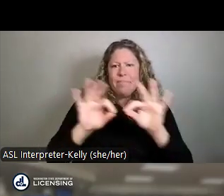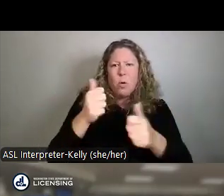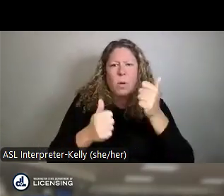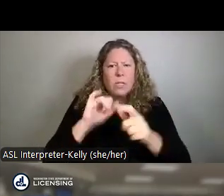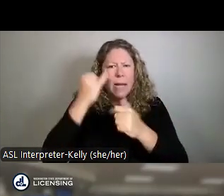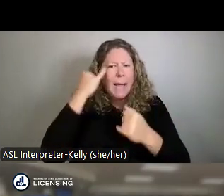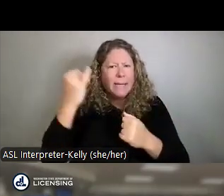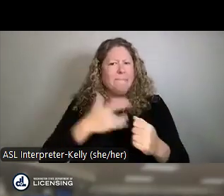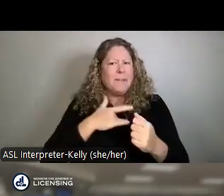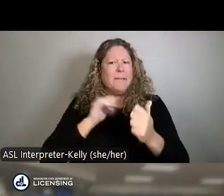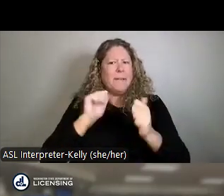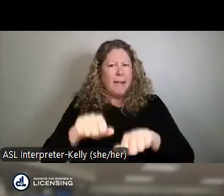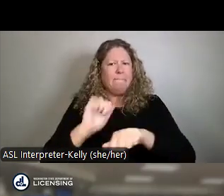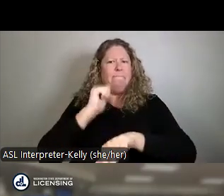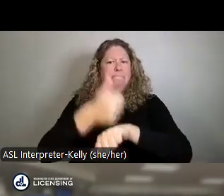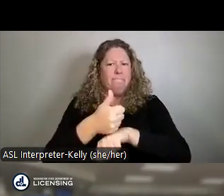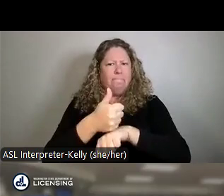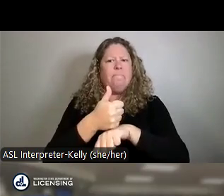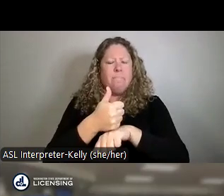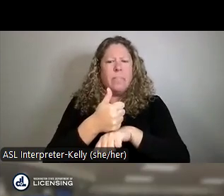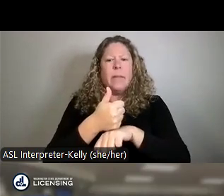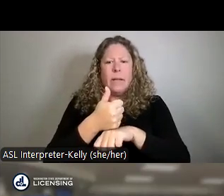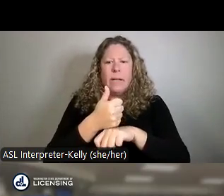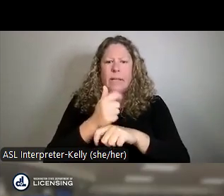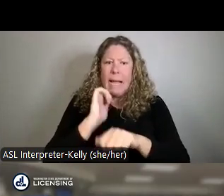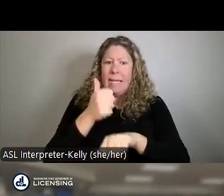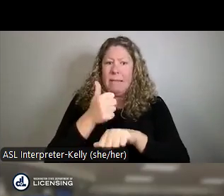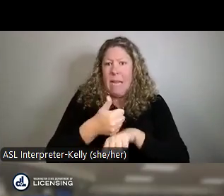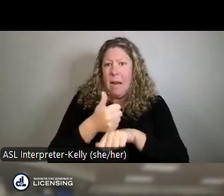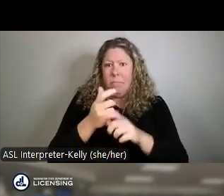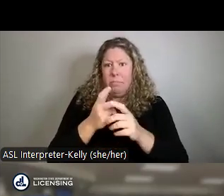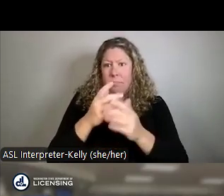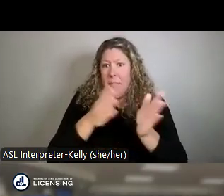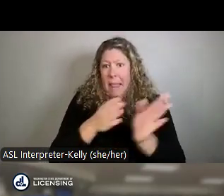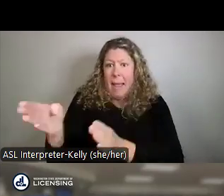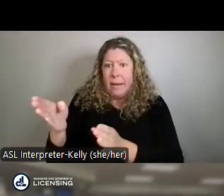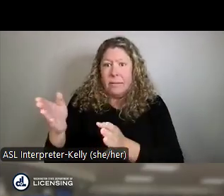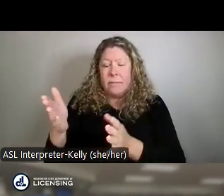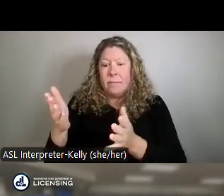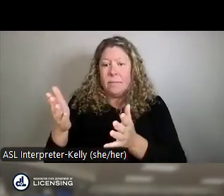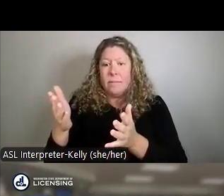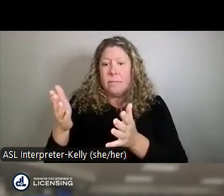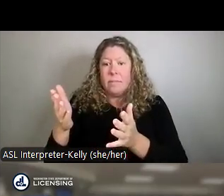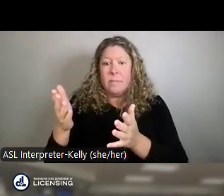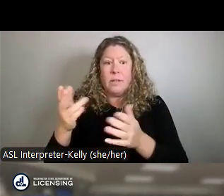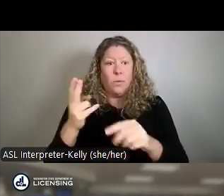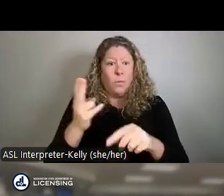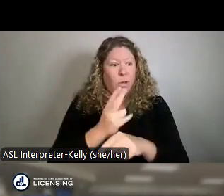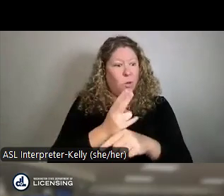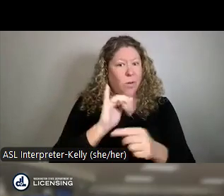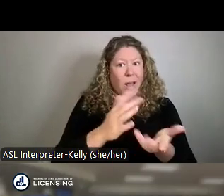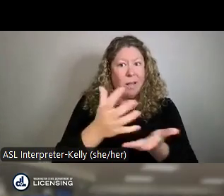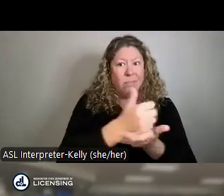implement, created a roadmap for themselves. And as a result, we were able to harness that information and